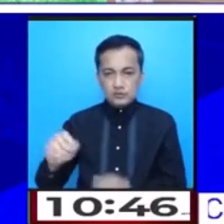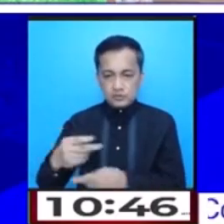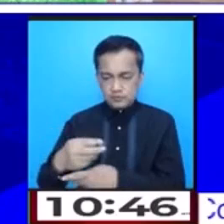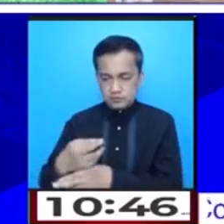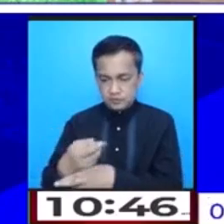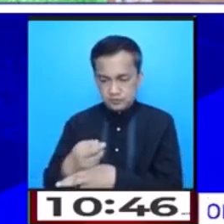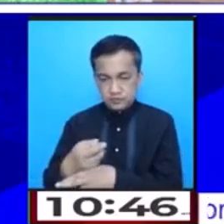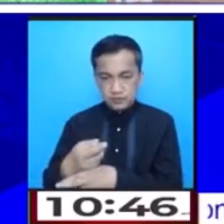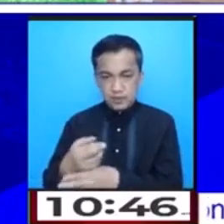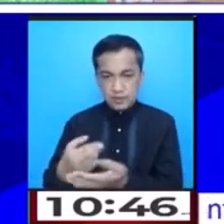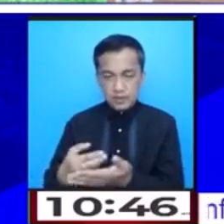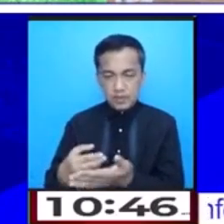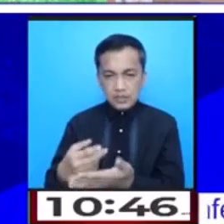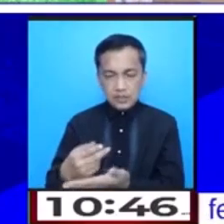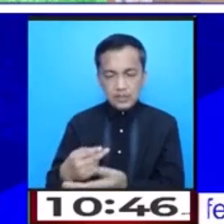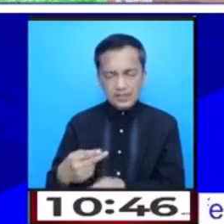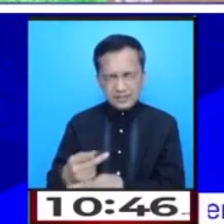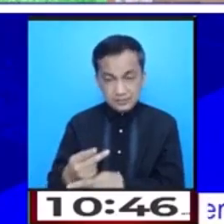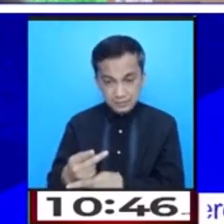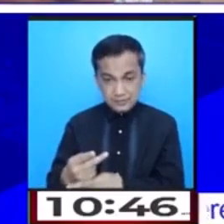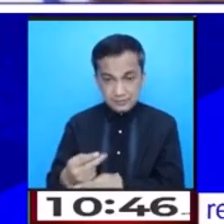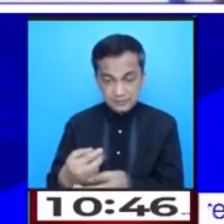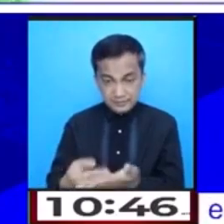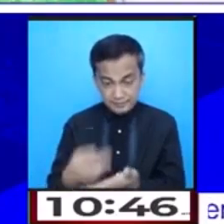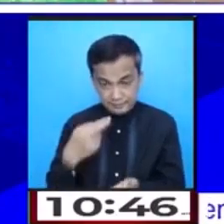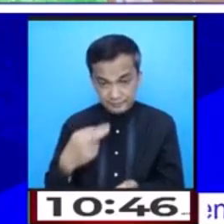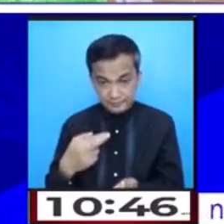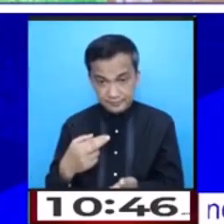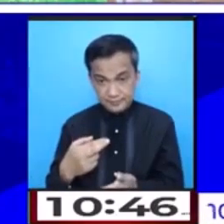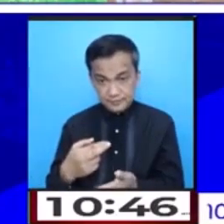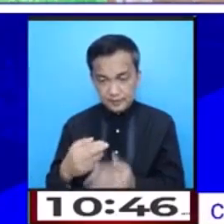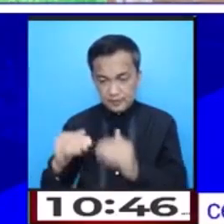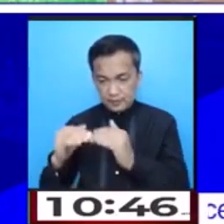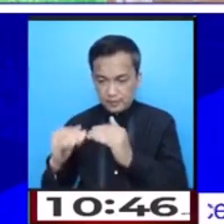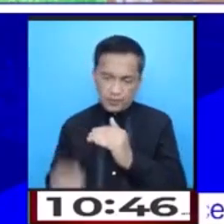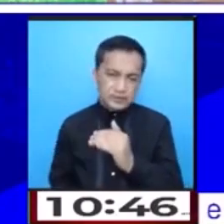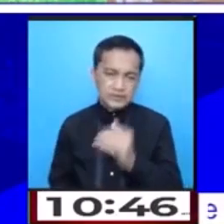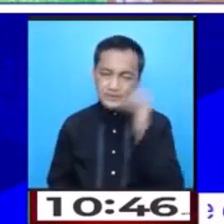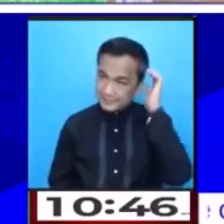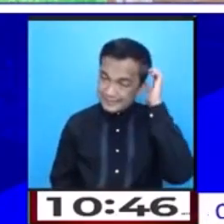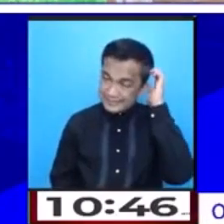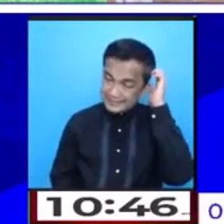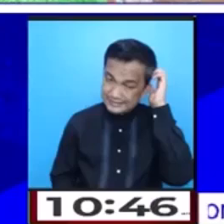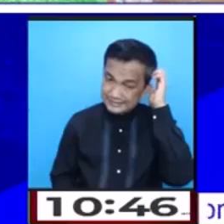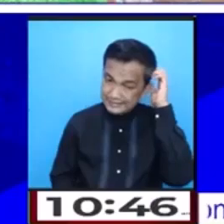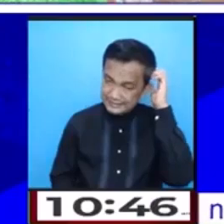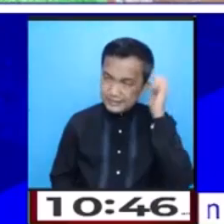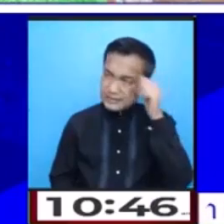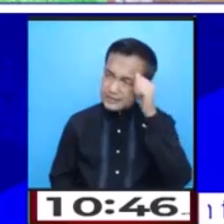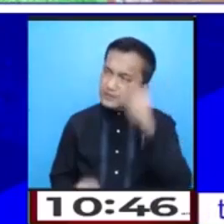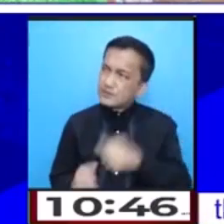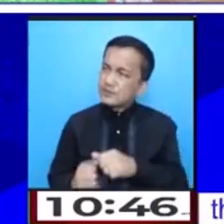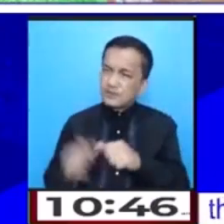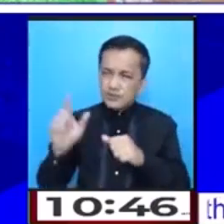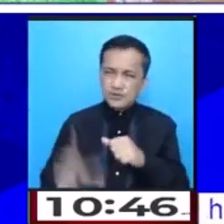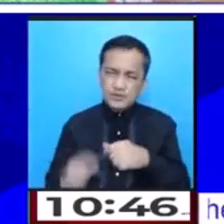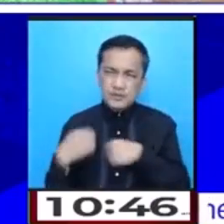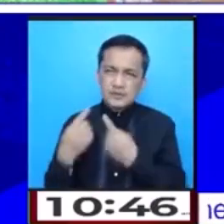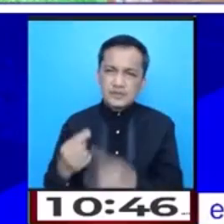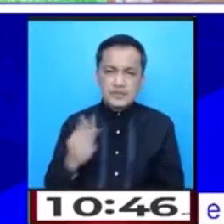by double digits. No? I think the highest that we recorded was something like 20%. No?